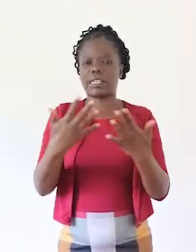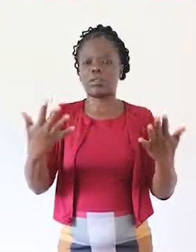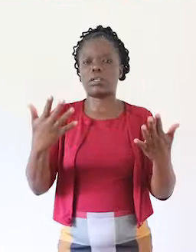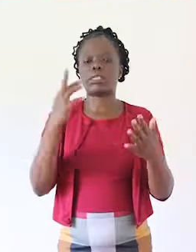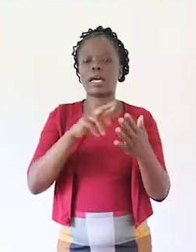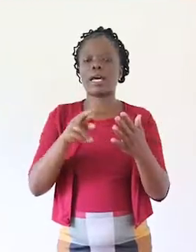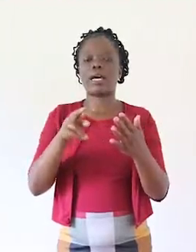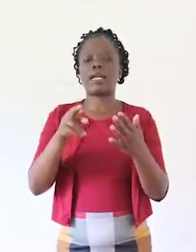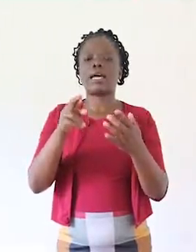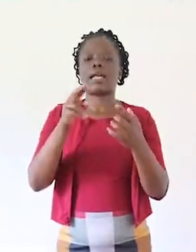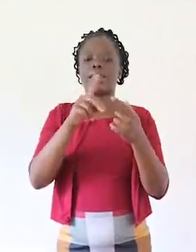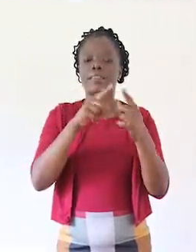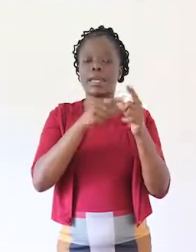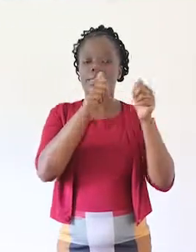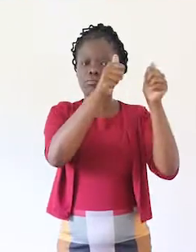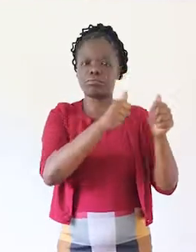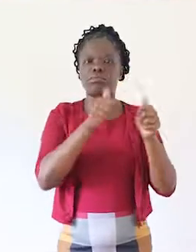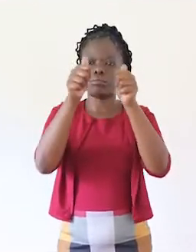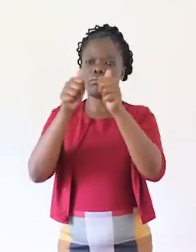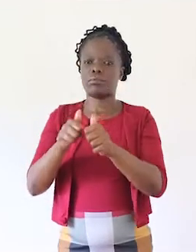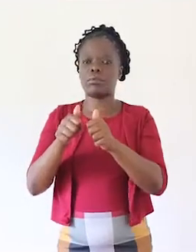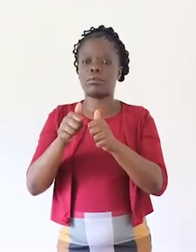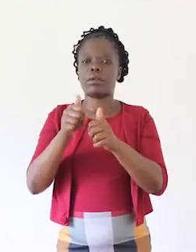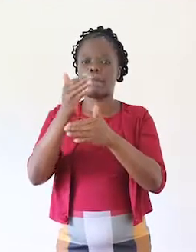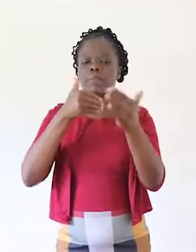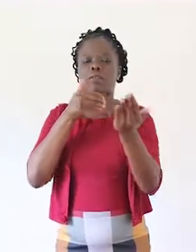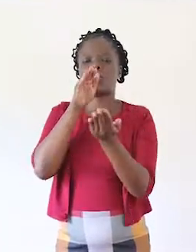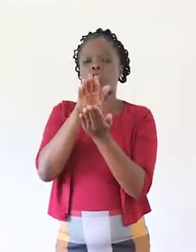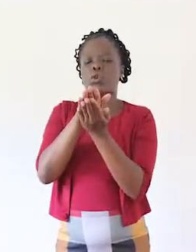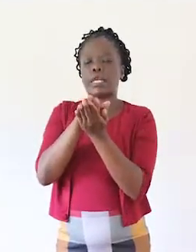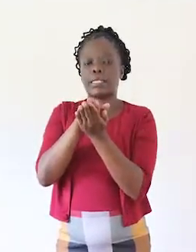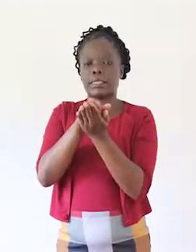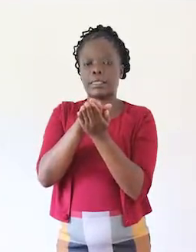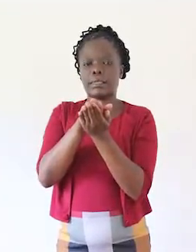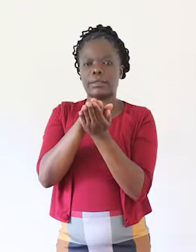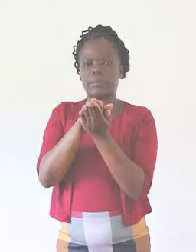finished articles are then displayed before storage.